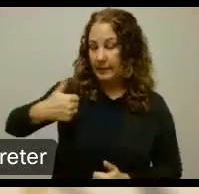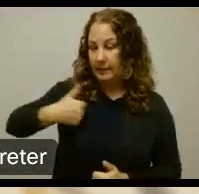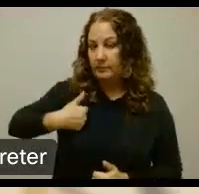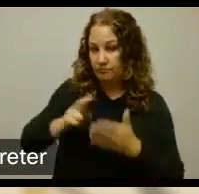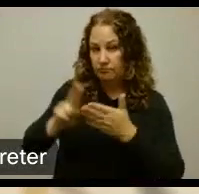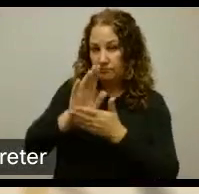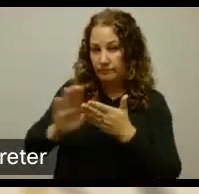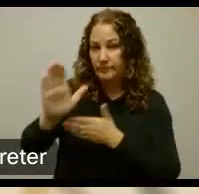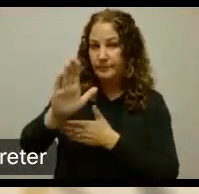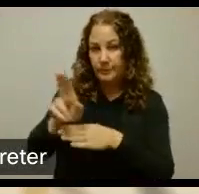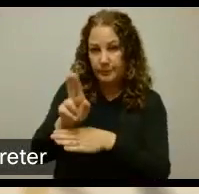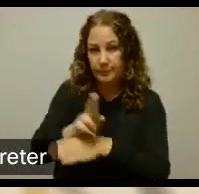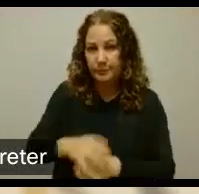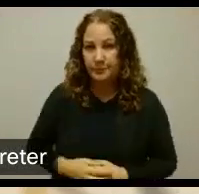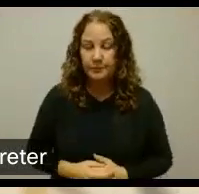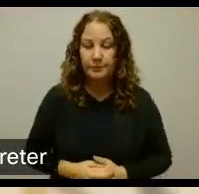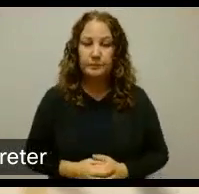post-secondary institutions.